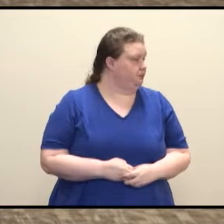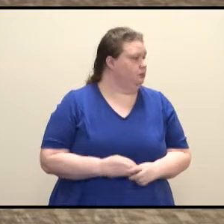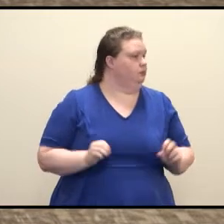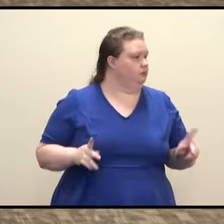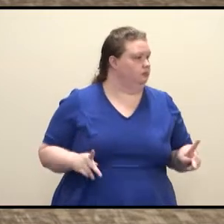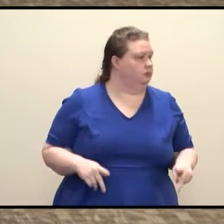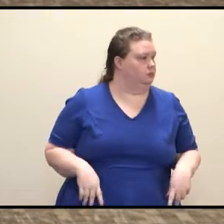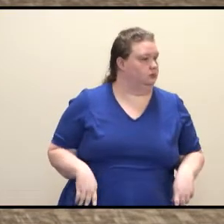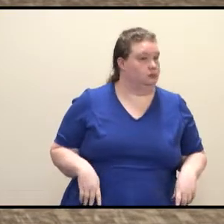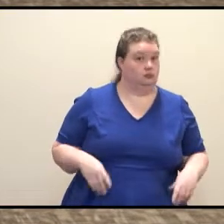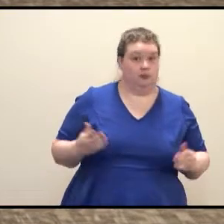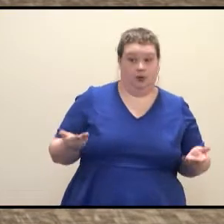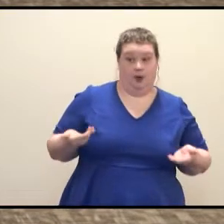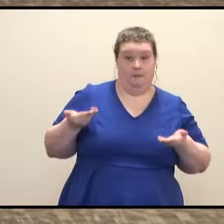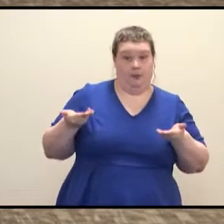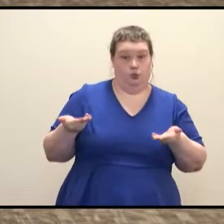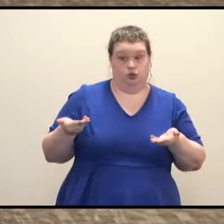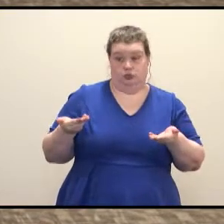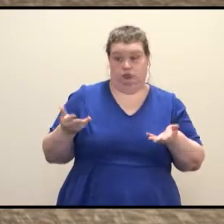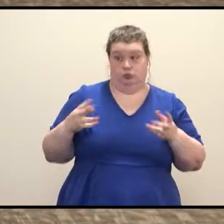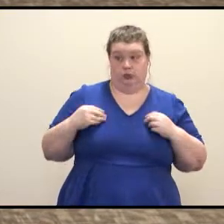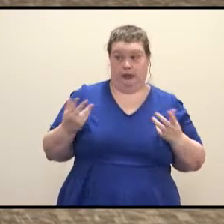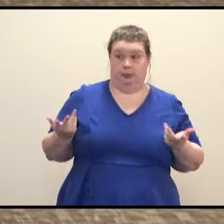Okay, I'll entertain a motion.